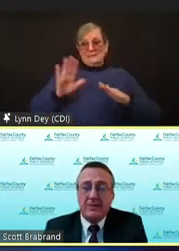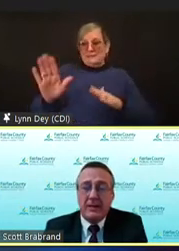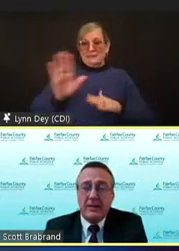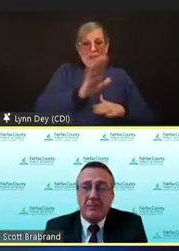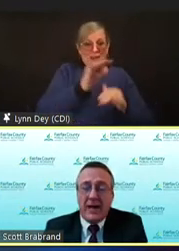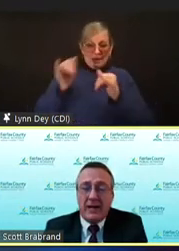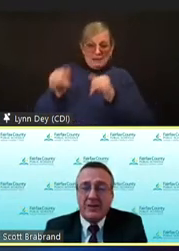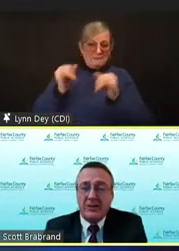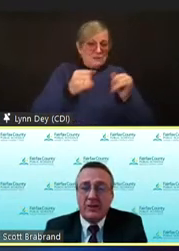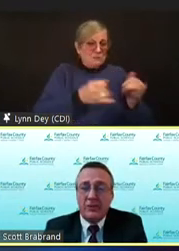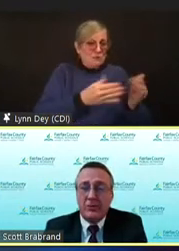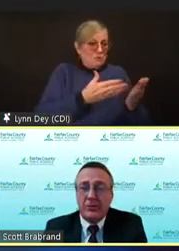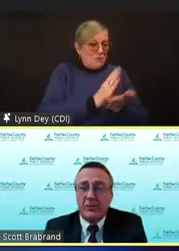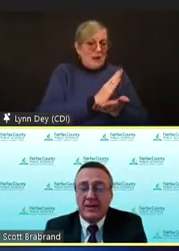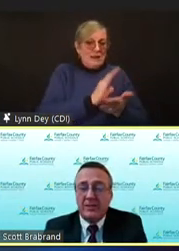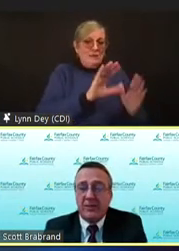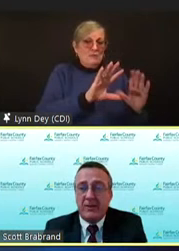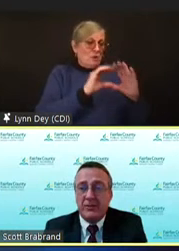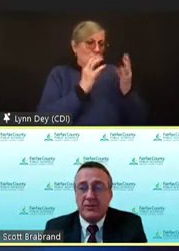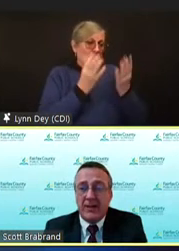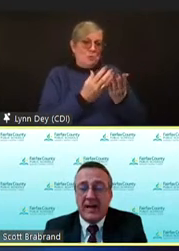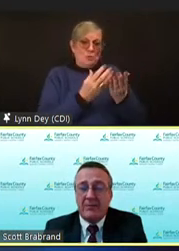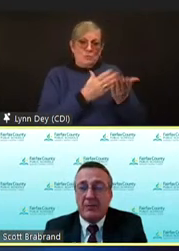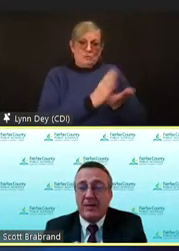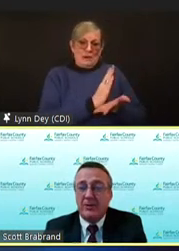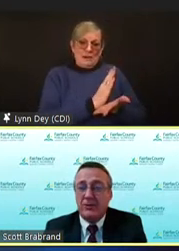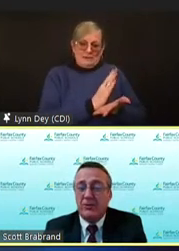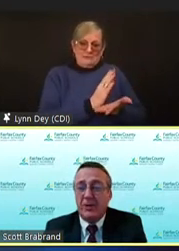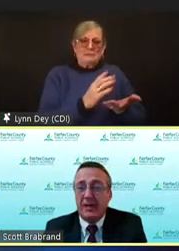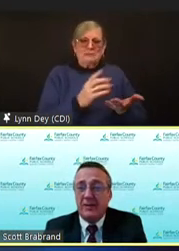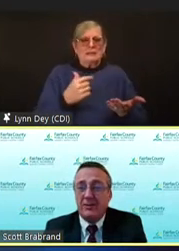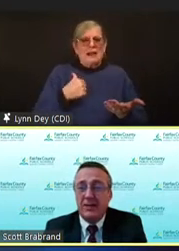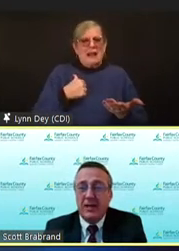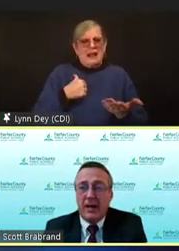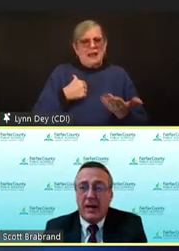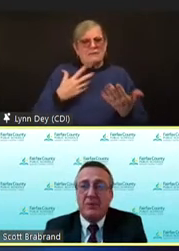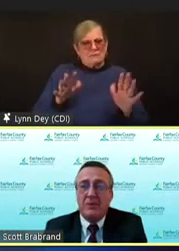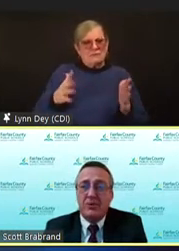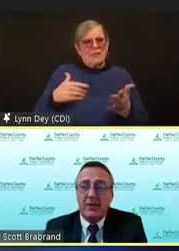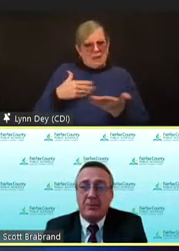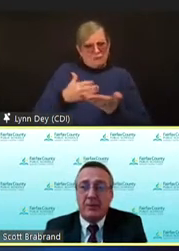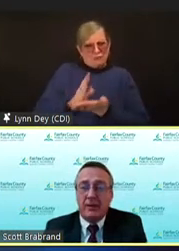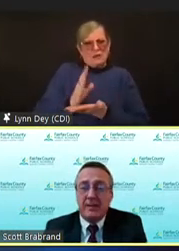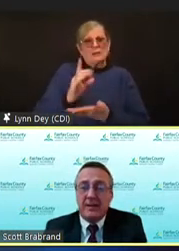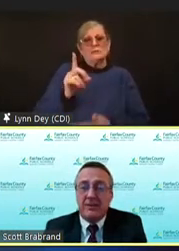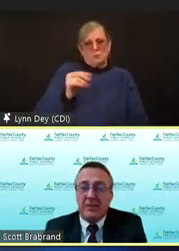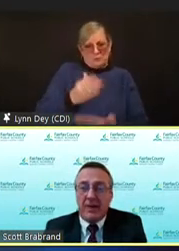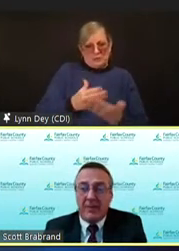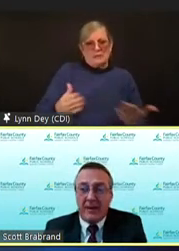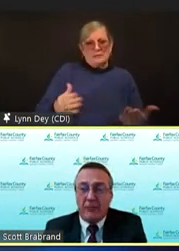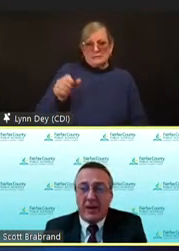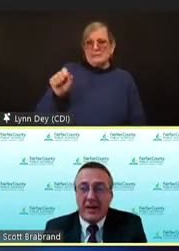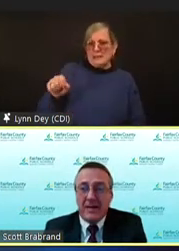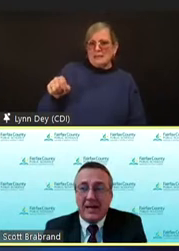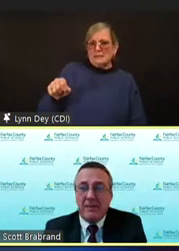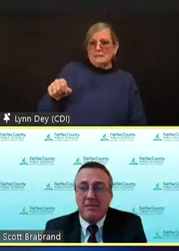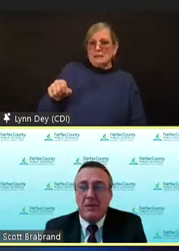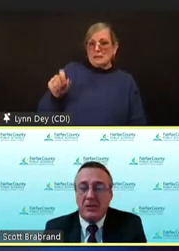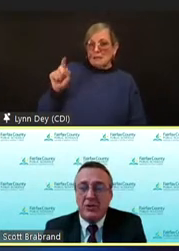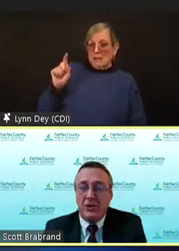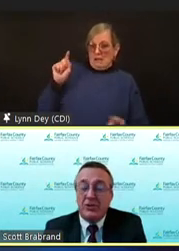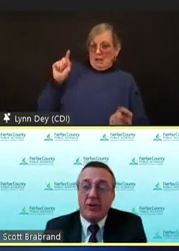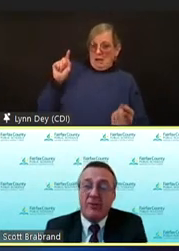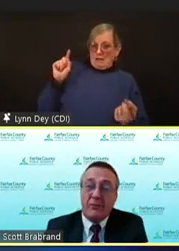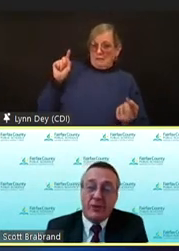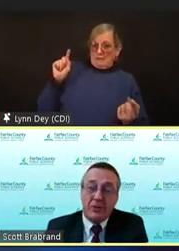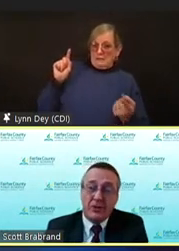and balancing those with the rights of others. And I have a right to do things up until the ability that right